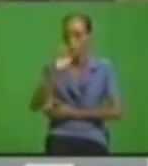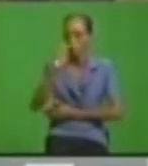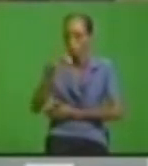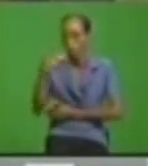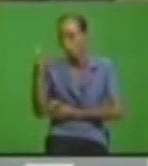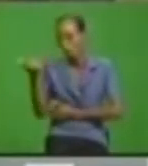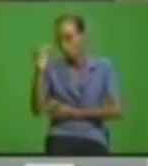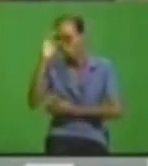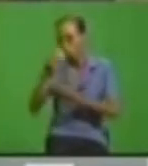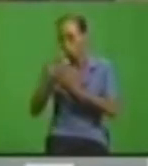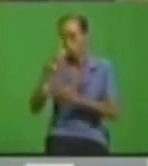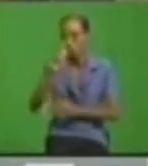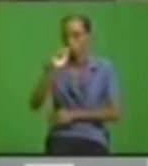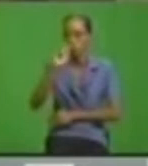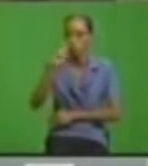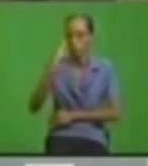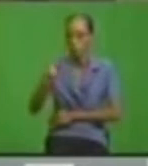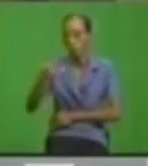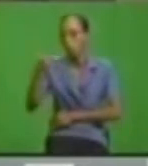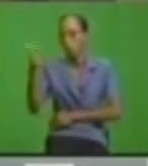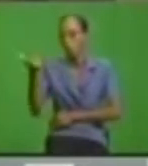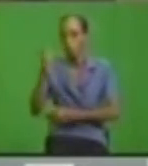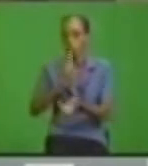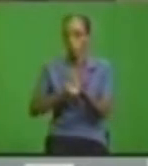David, Dr. Petronella,